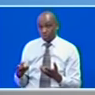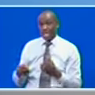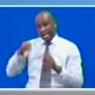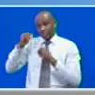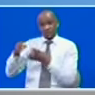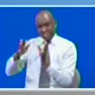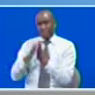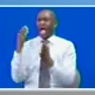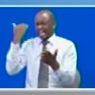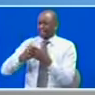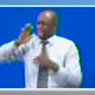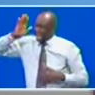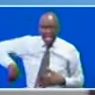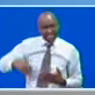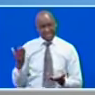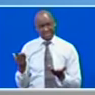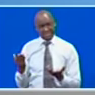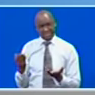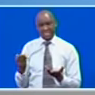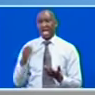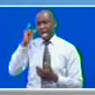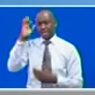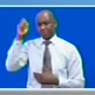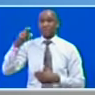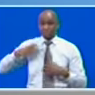system arrived so late that, you know, the IEBC